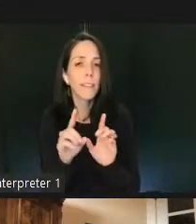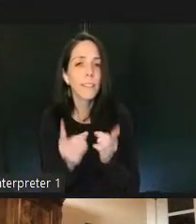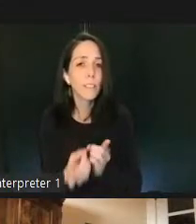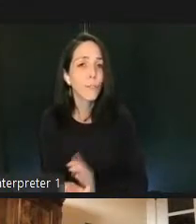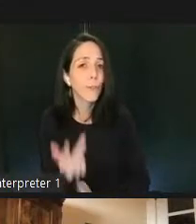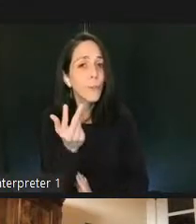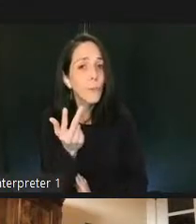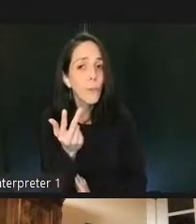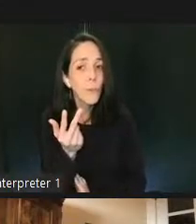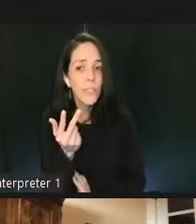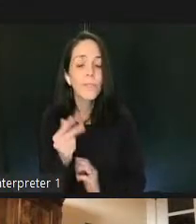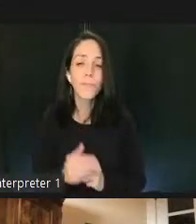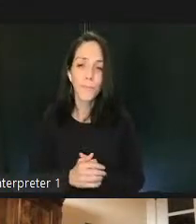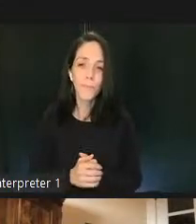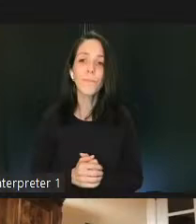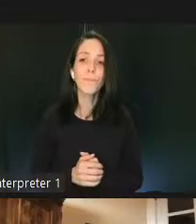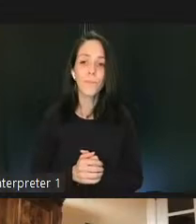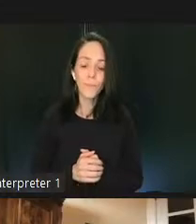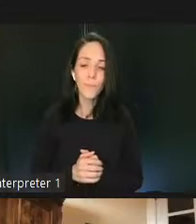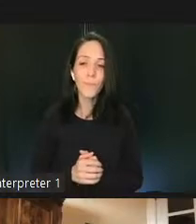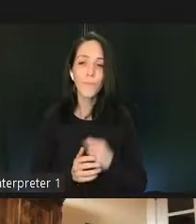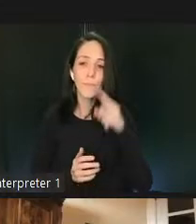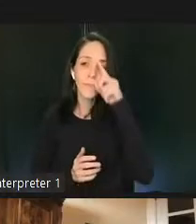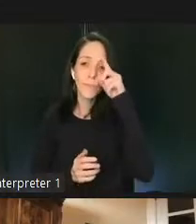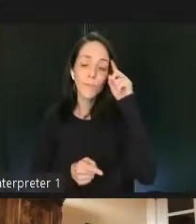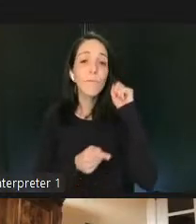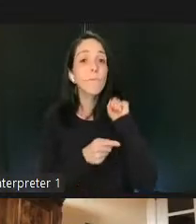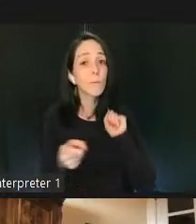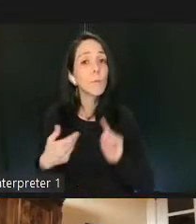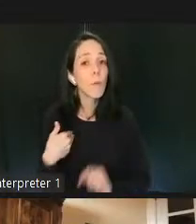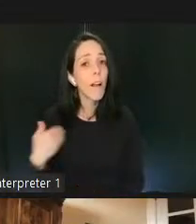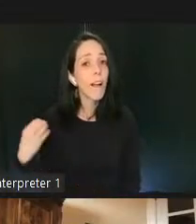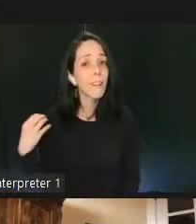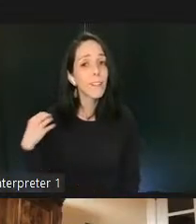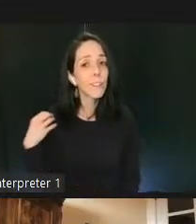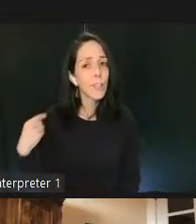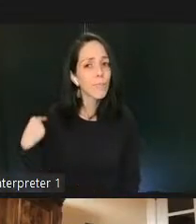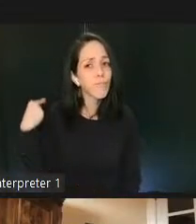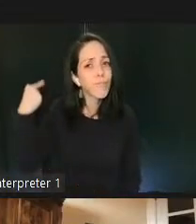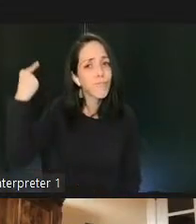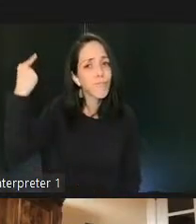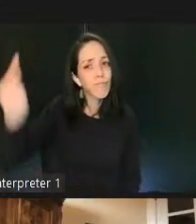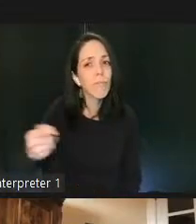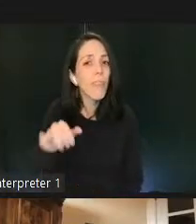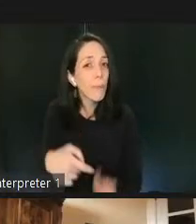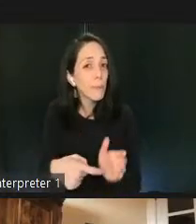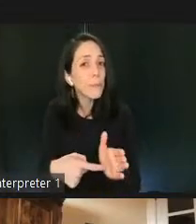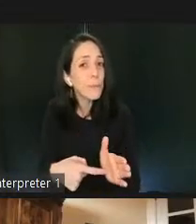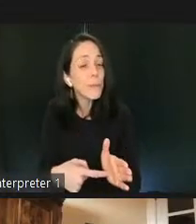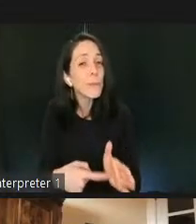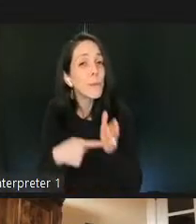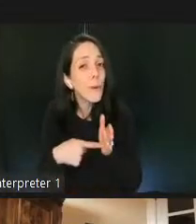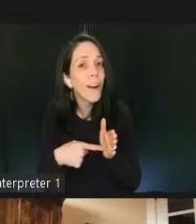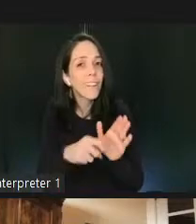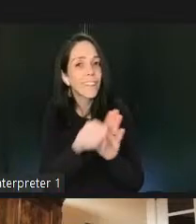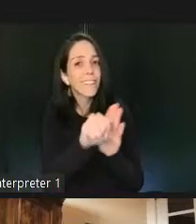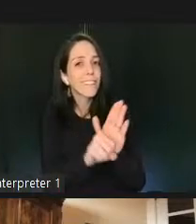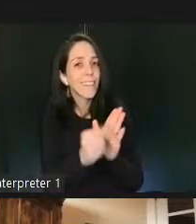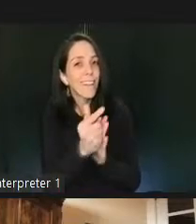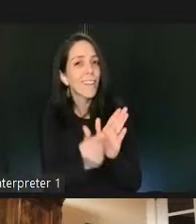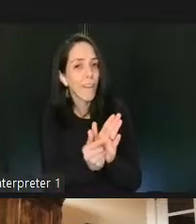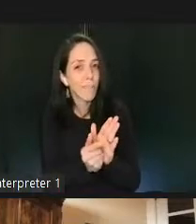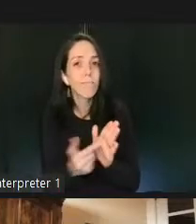you did have a chair in all years since the beginning. It was required by state law. So there was